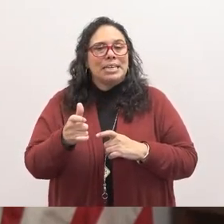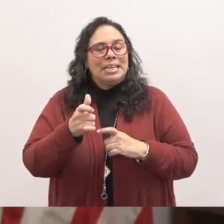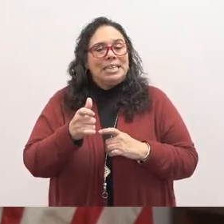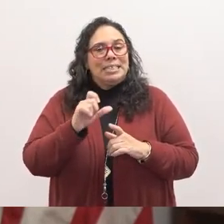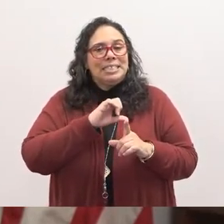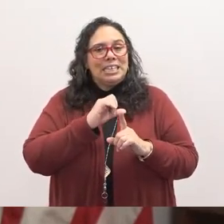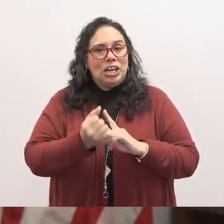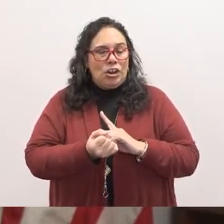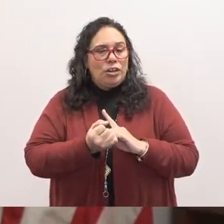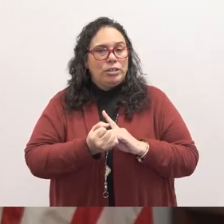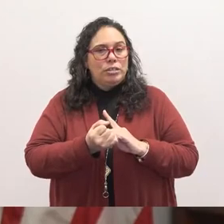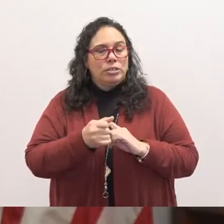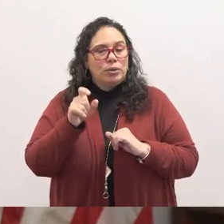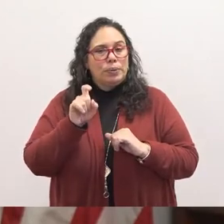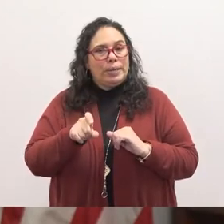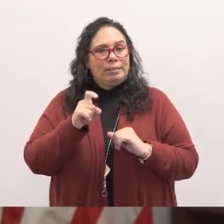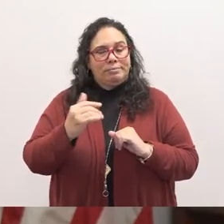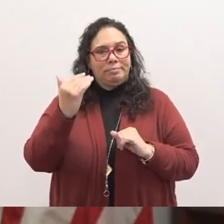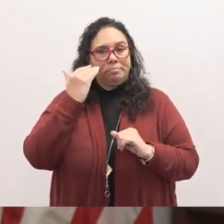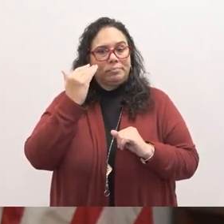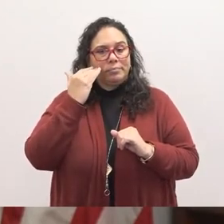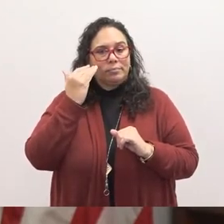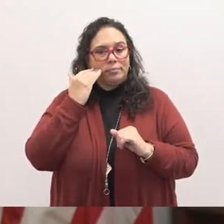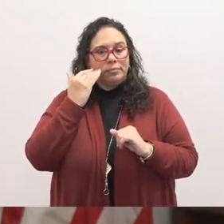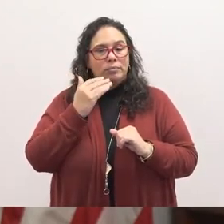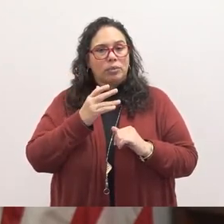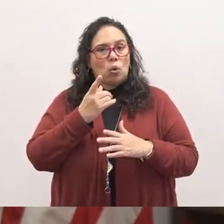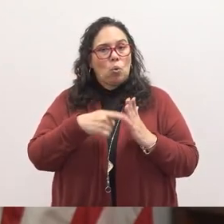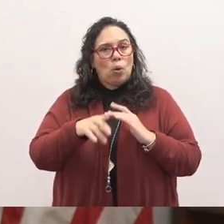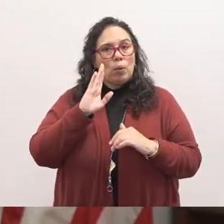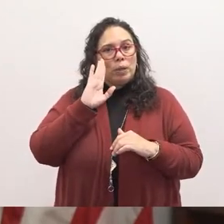take into account on what we are going to say